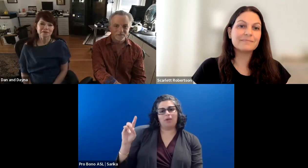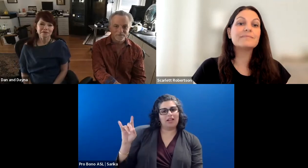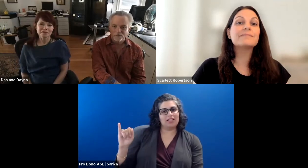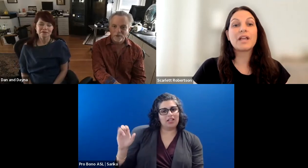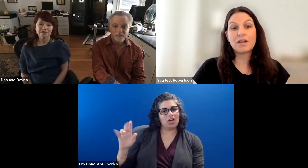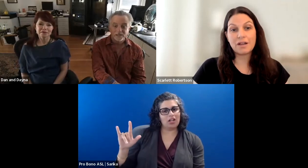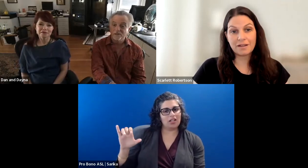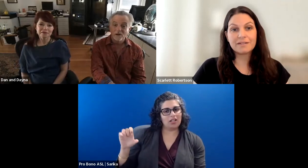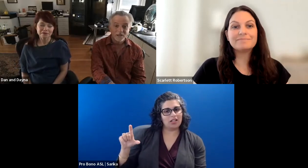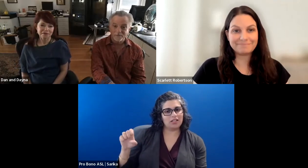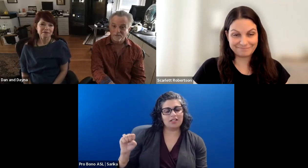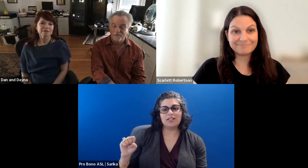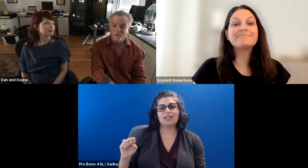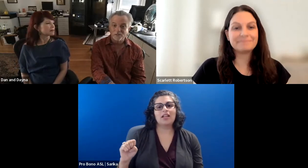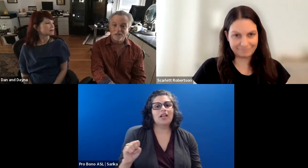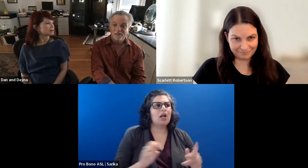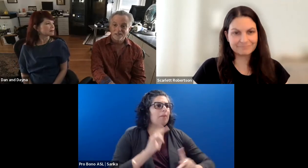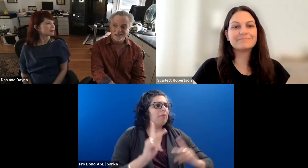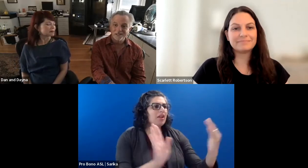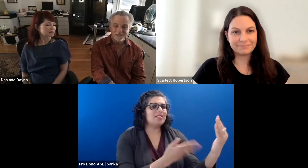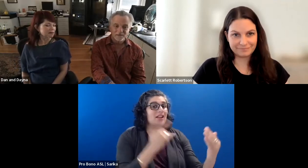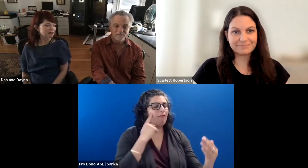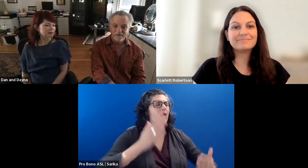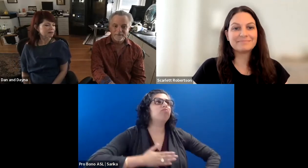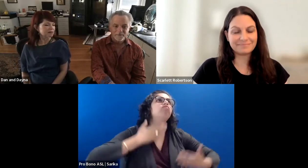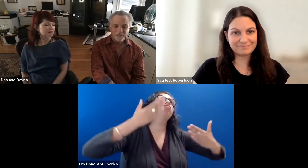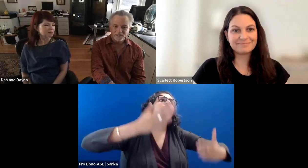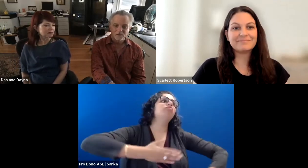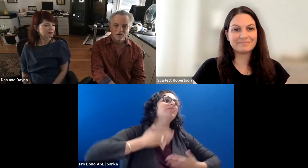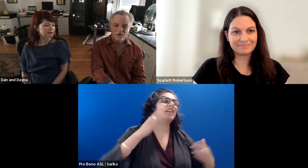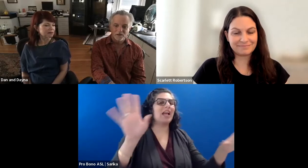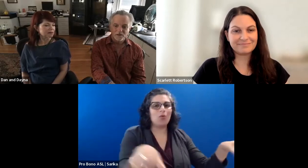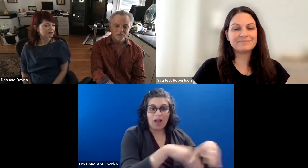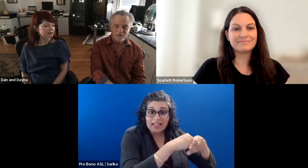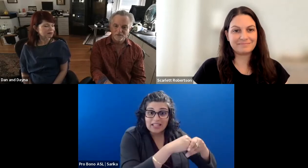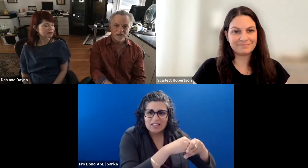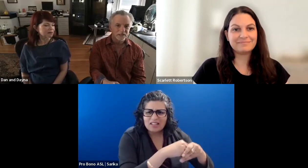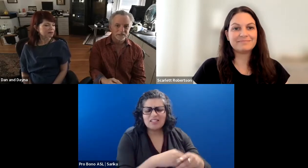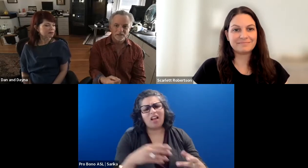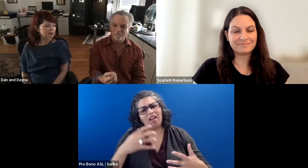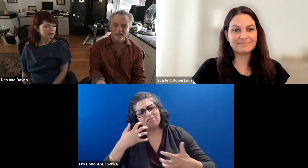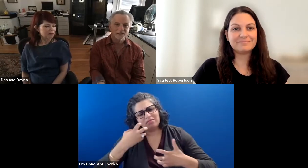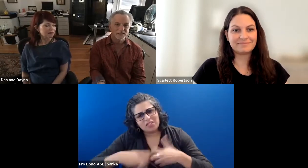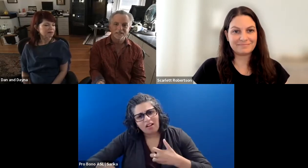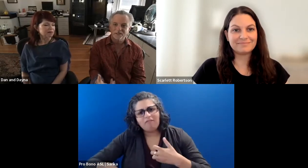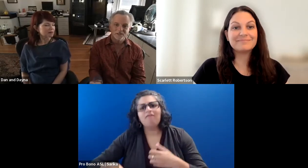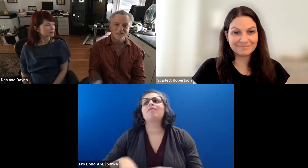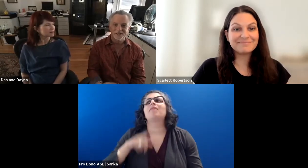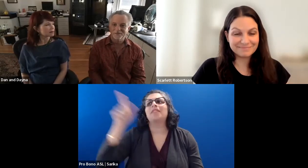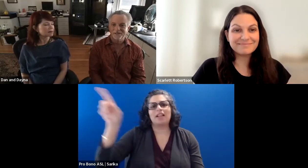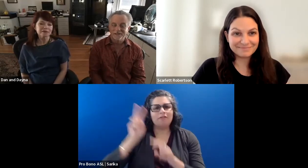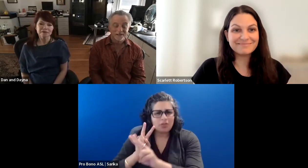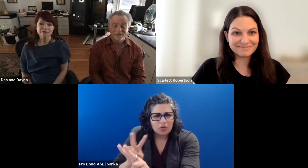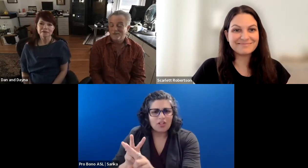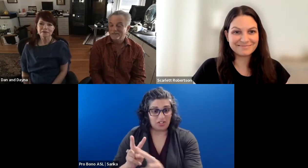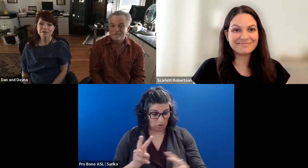like for weddings, and their dark times, like funerals. The song itself is so contradictory and complex and interesting that